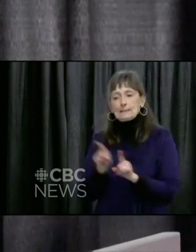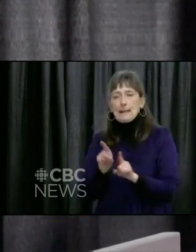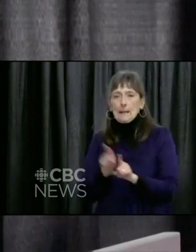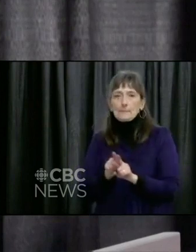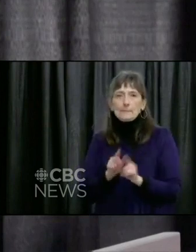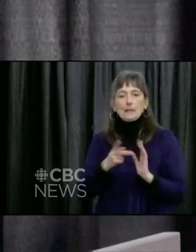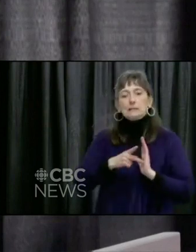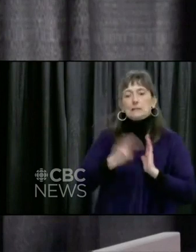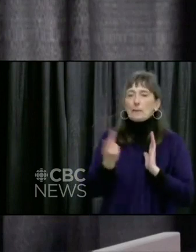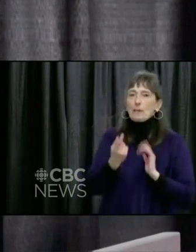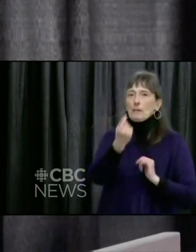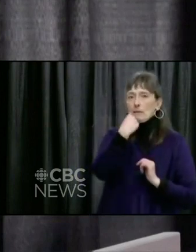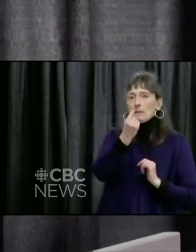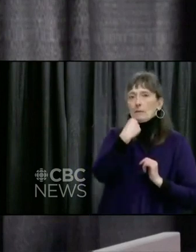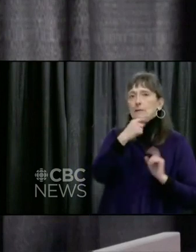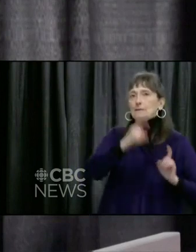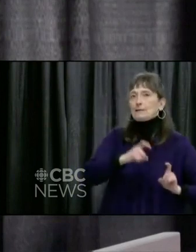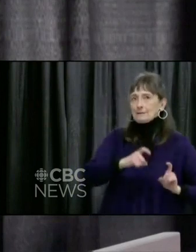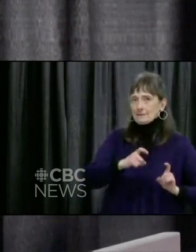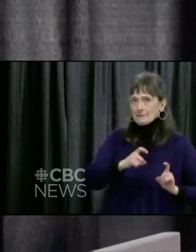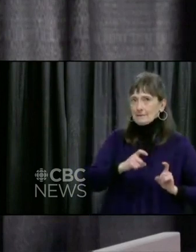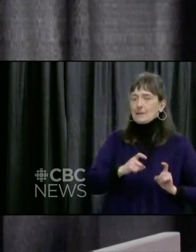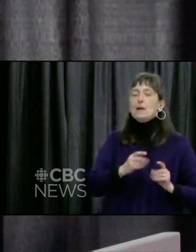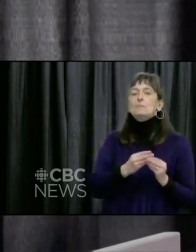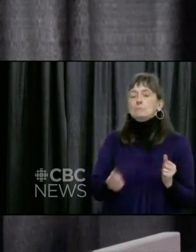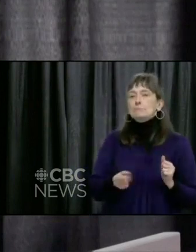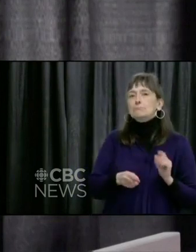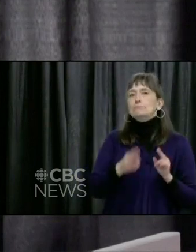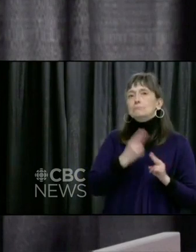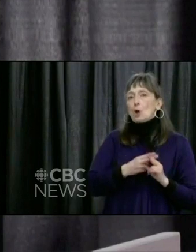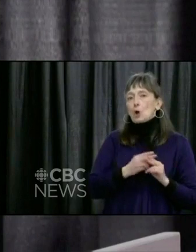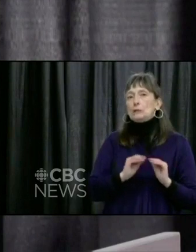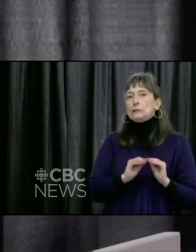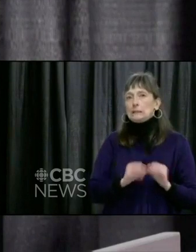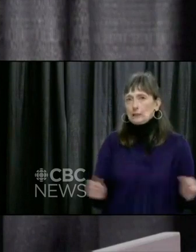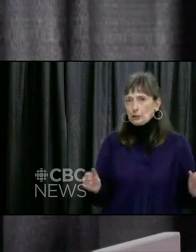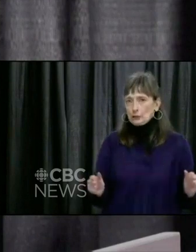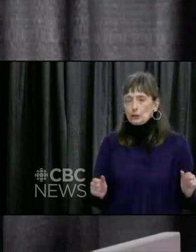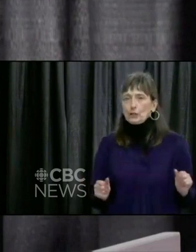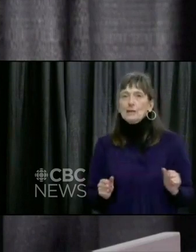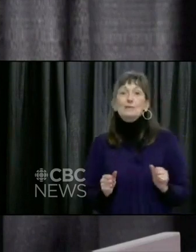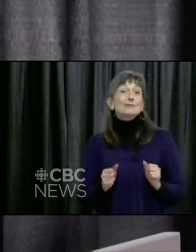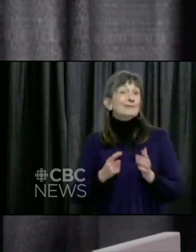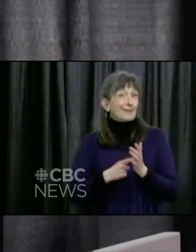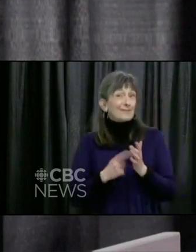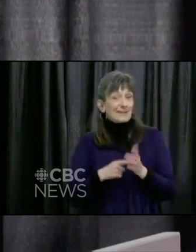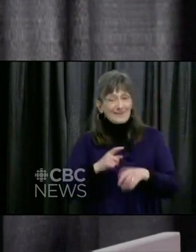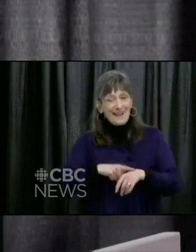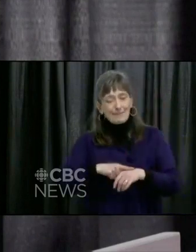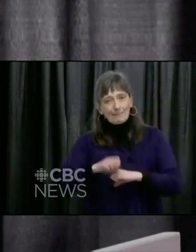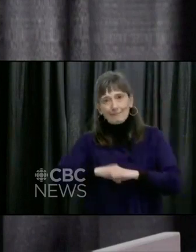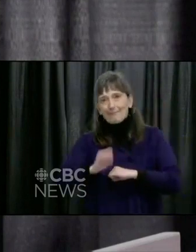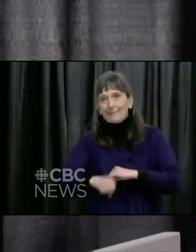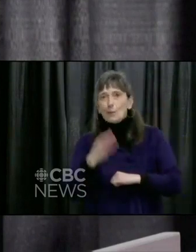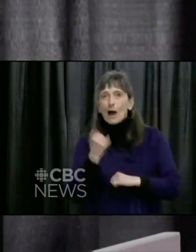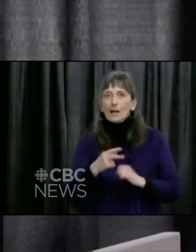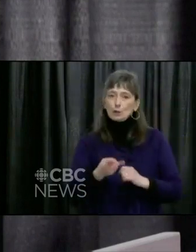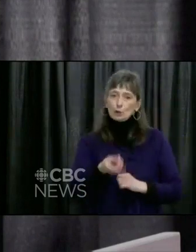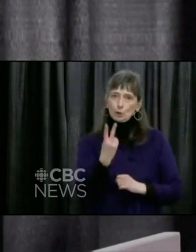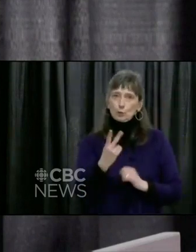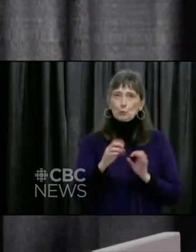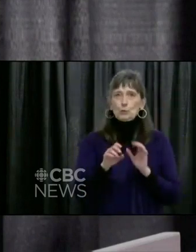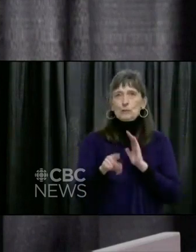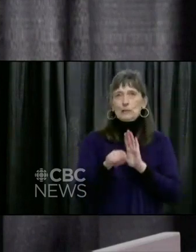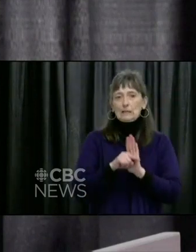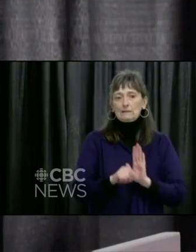So it can take quite some time before we get those two negative tests in a row, and certainly we've